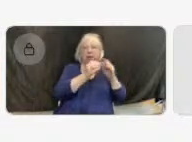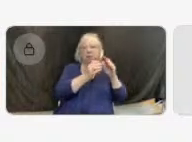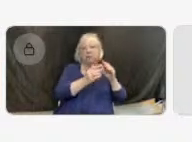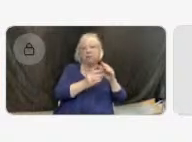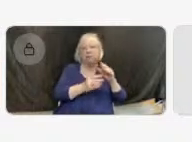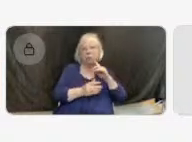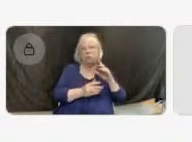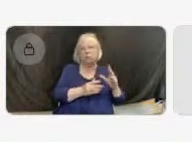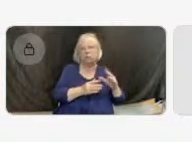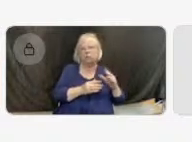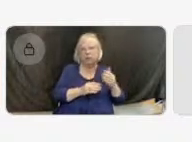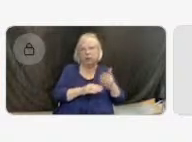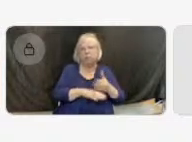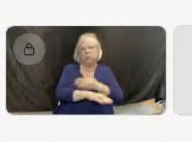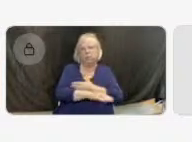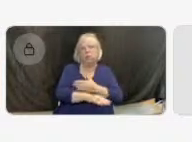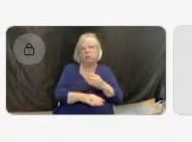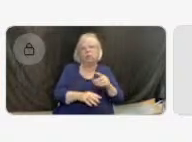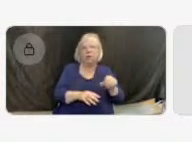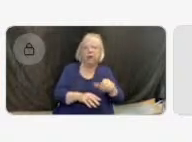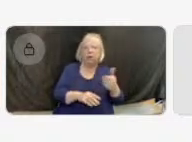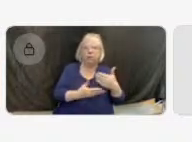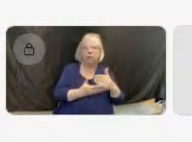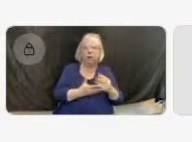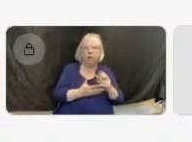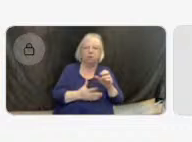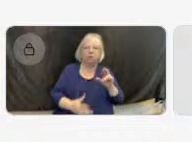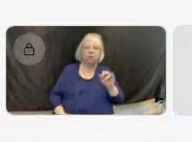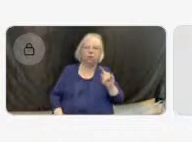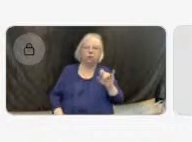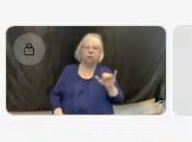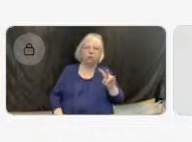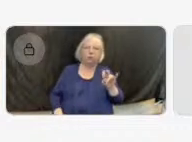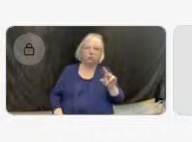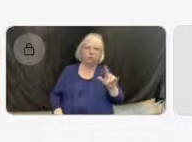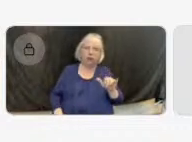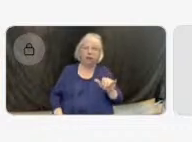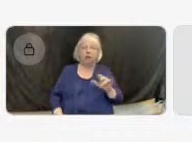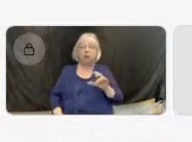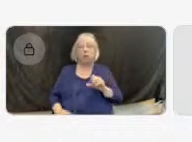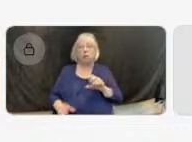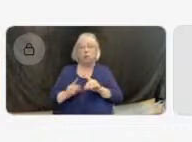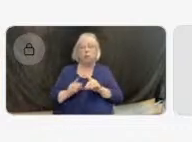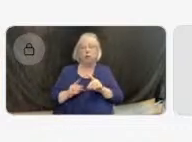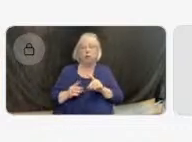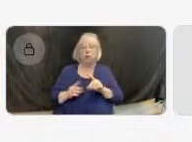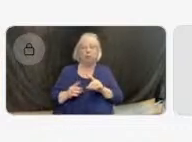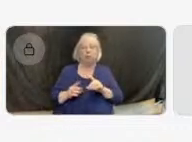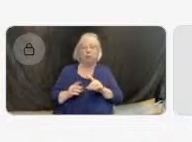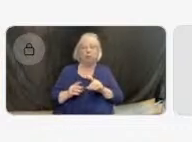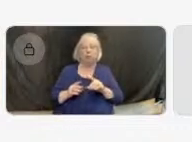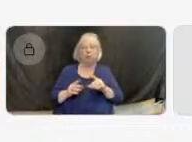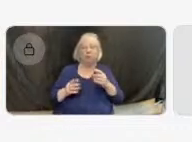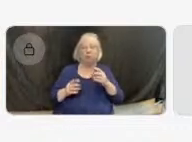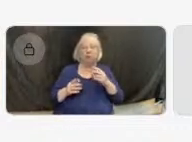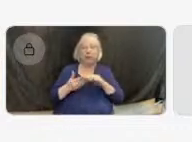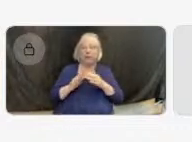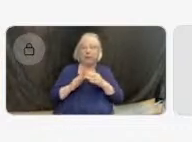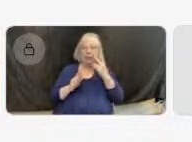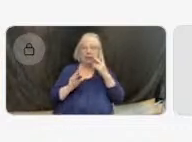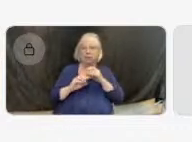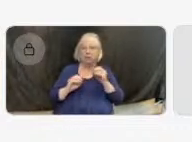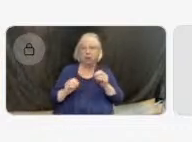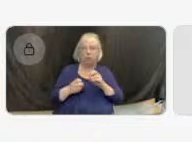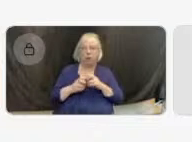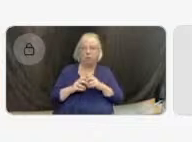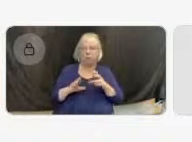subdivision. So the Public Works Department has not indicated any issues with taking over